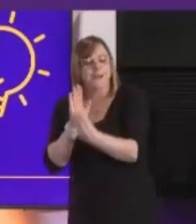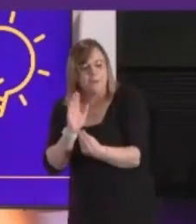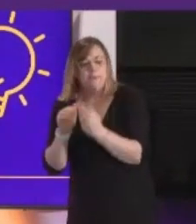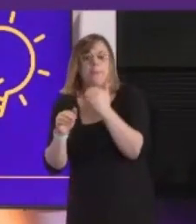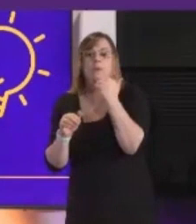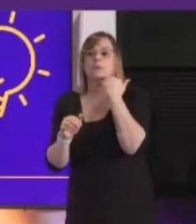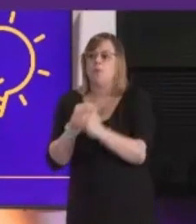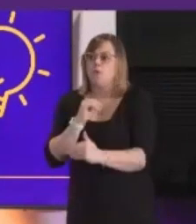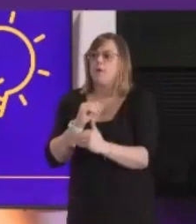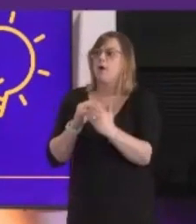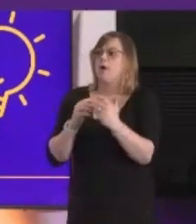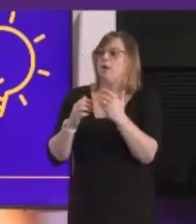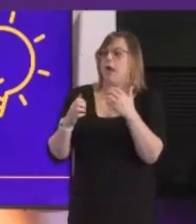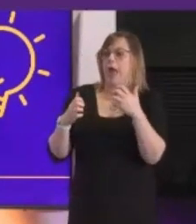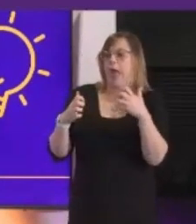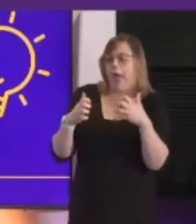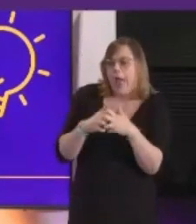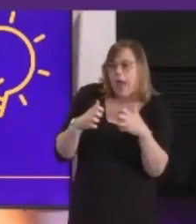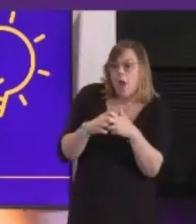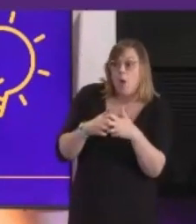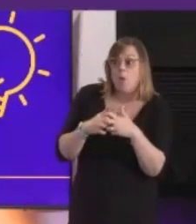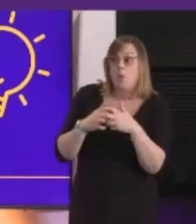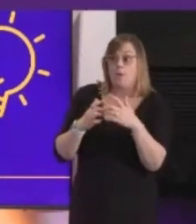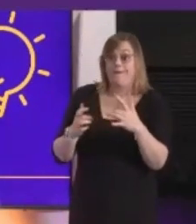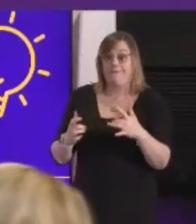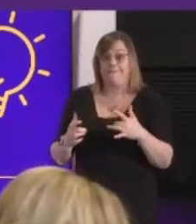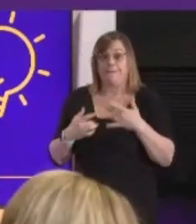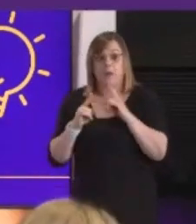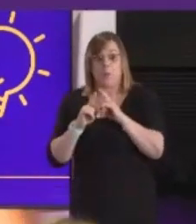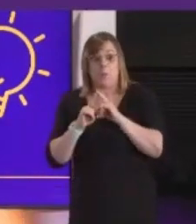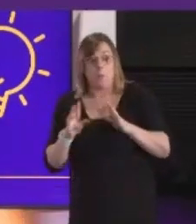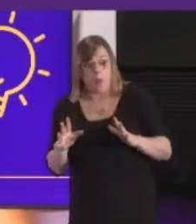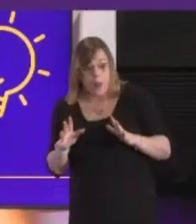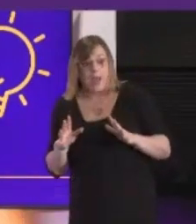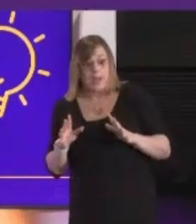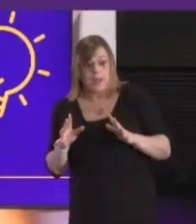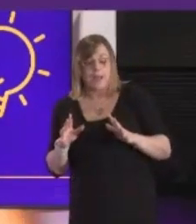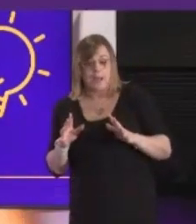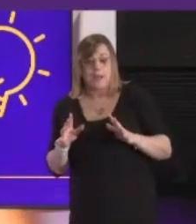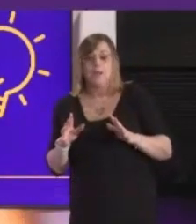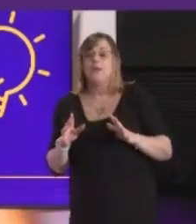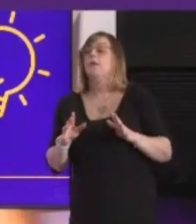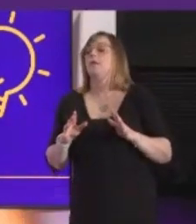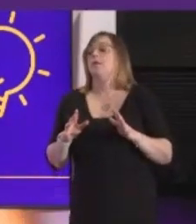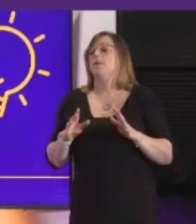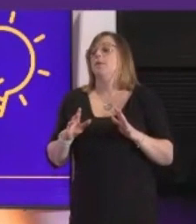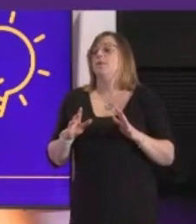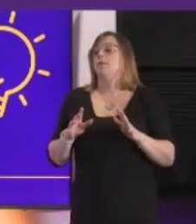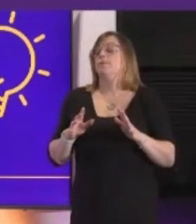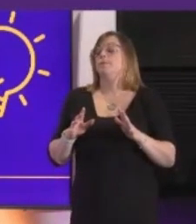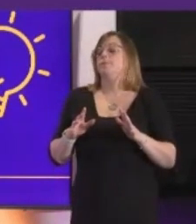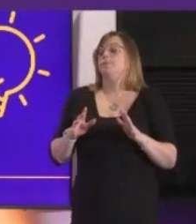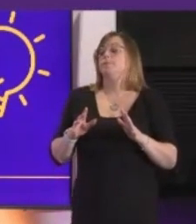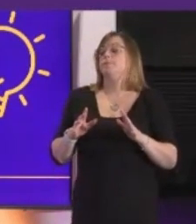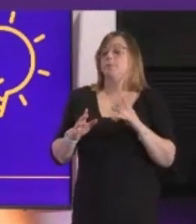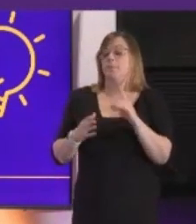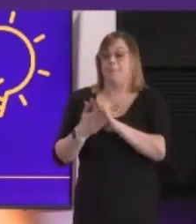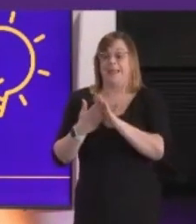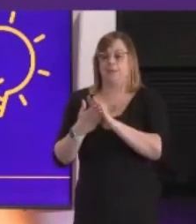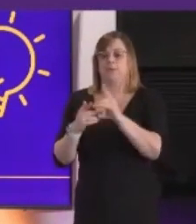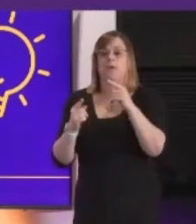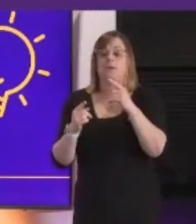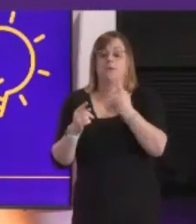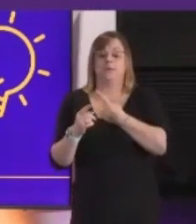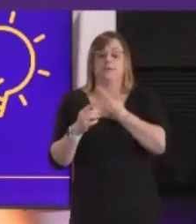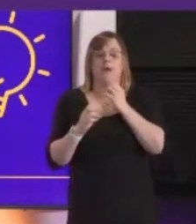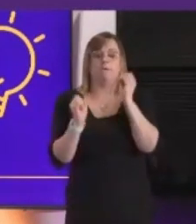have us walk through and run through what it actually feels like for a learner with particular accessibility needs or with particular disability, then we can get a better